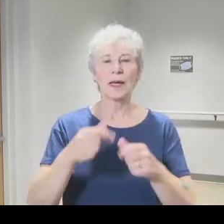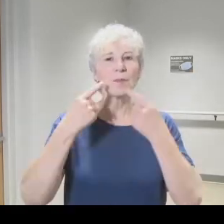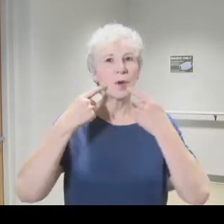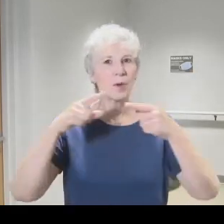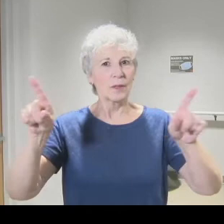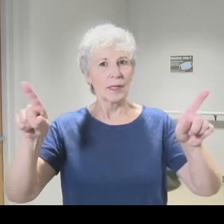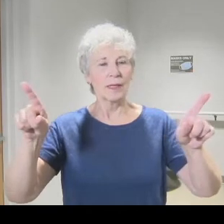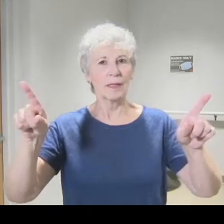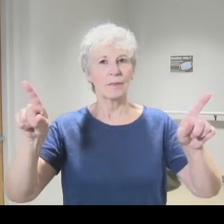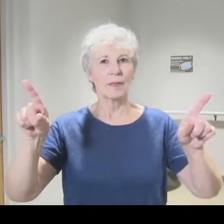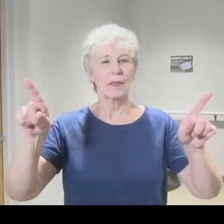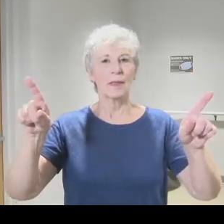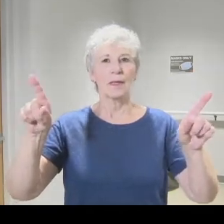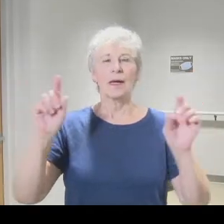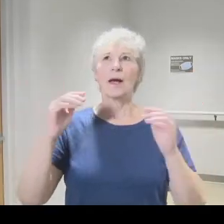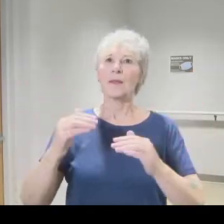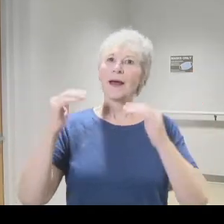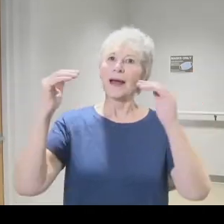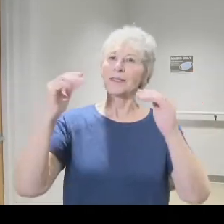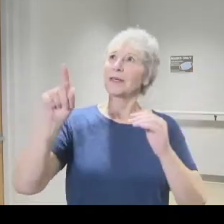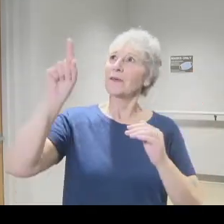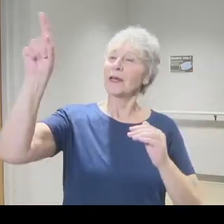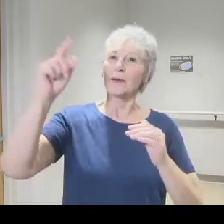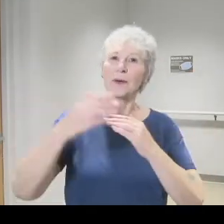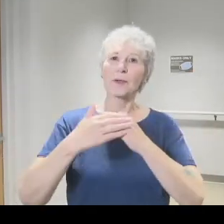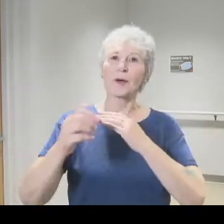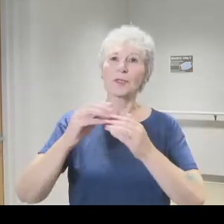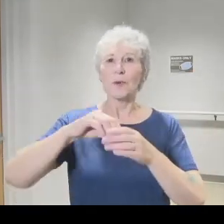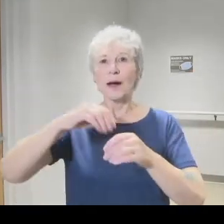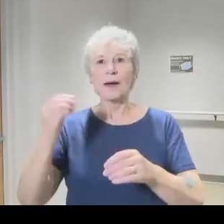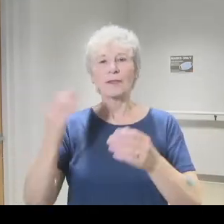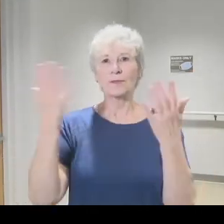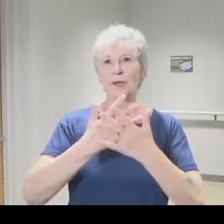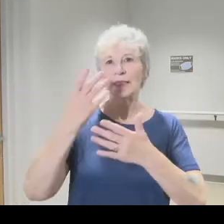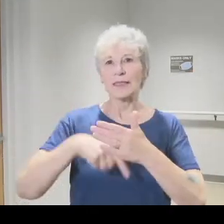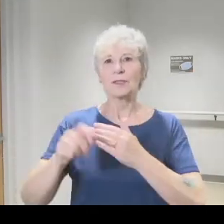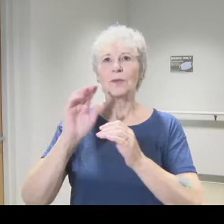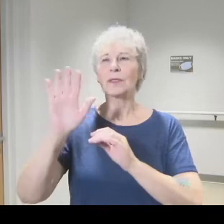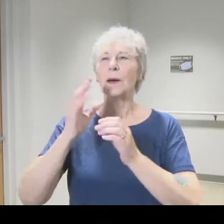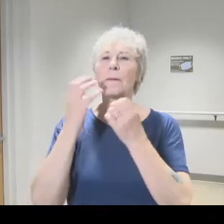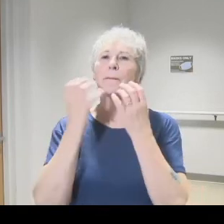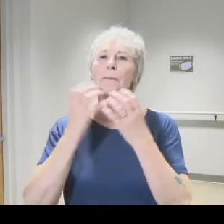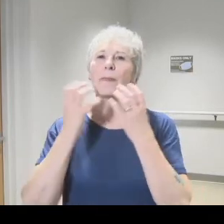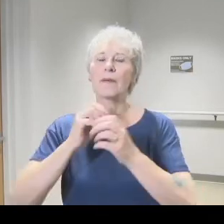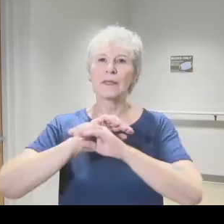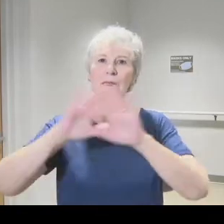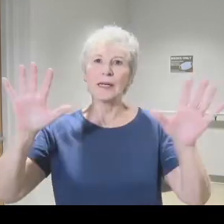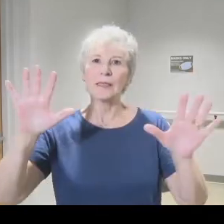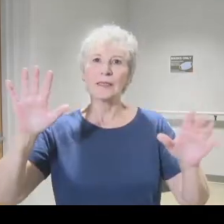proclaim the excellencies of him who called you out of darkness and into his marvelous light." Weird,